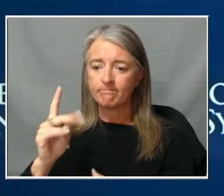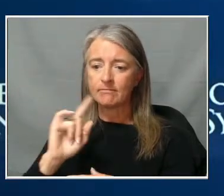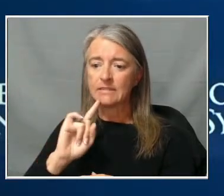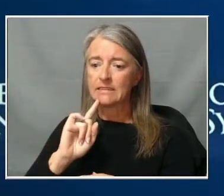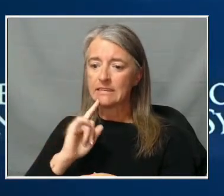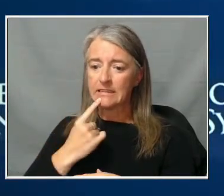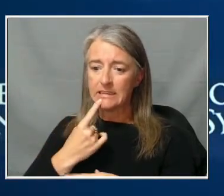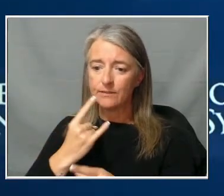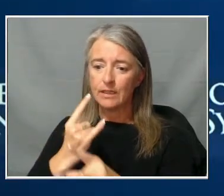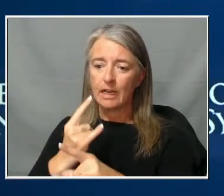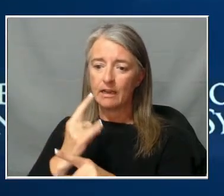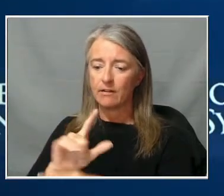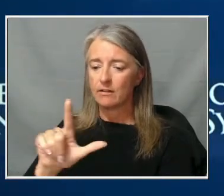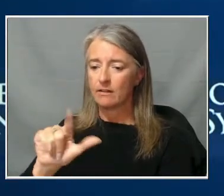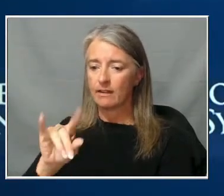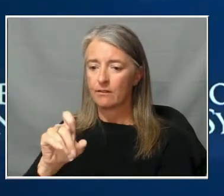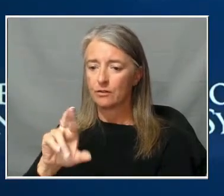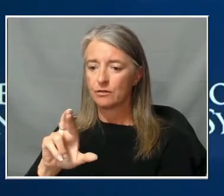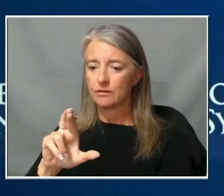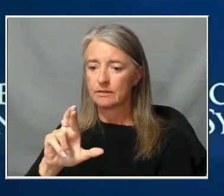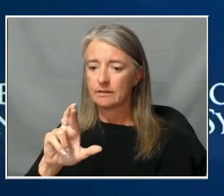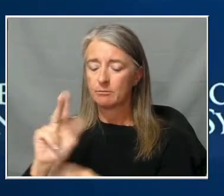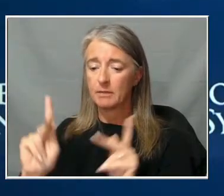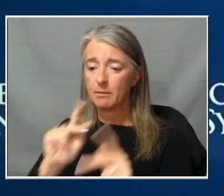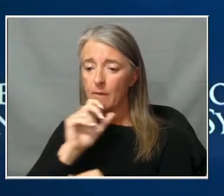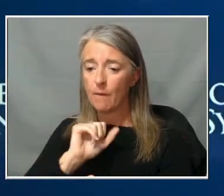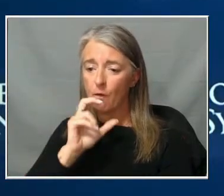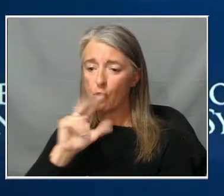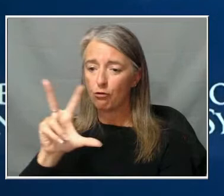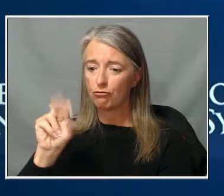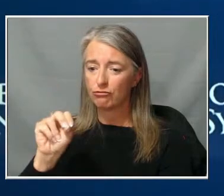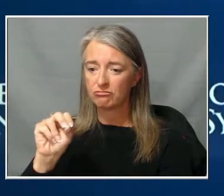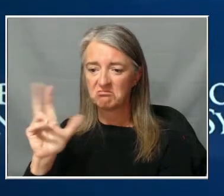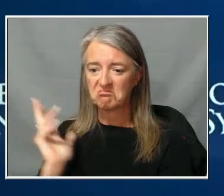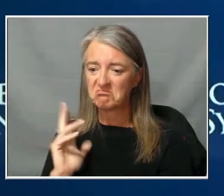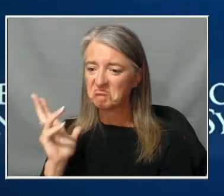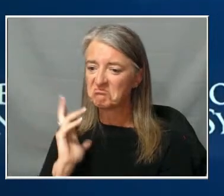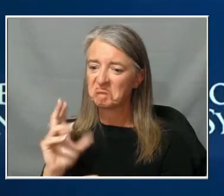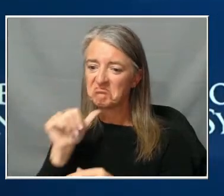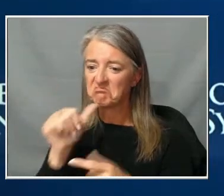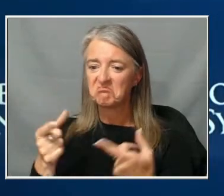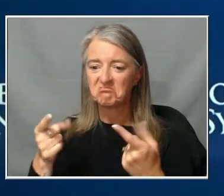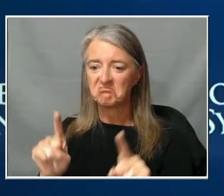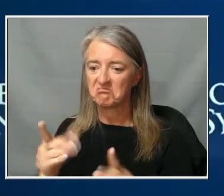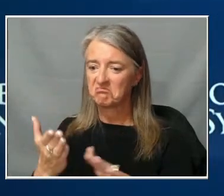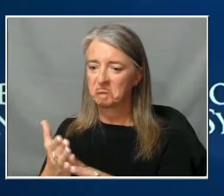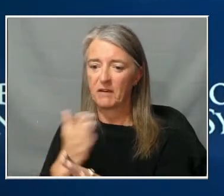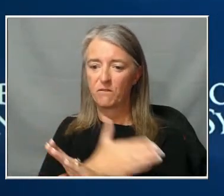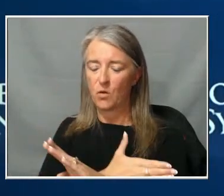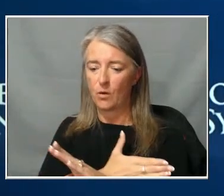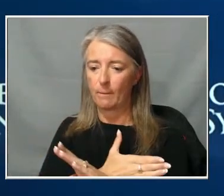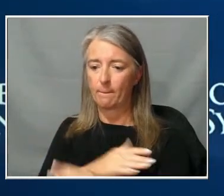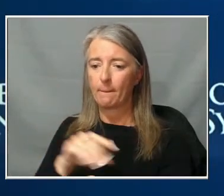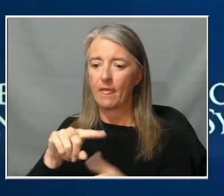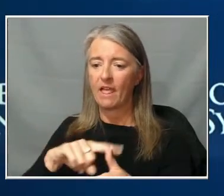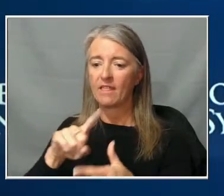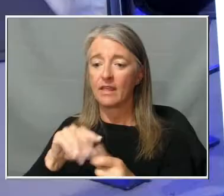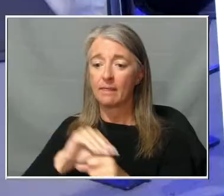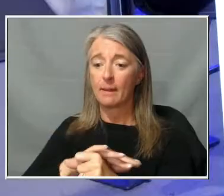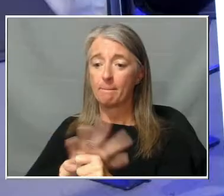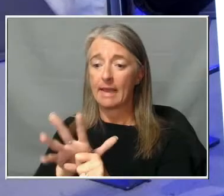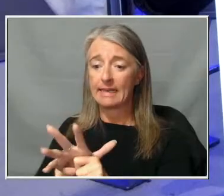alcoholic liver disease in people in their 30s, which didn't used to happen before. And then the pandemic just made everything